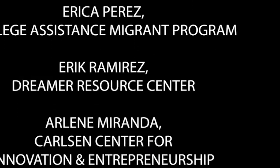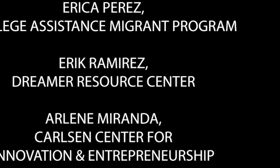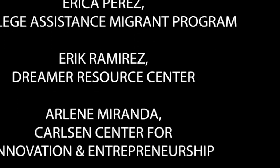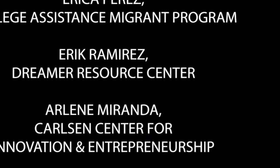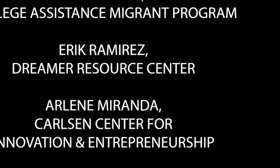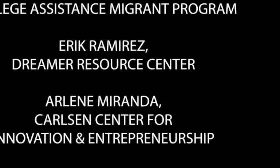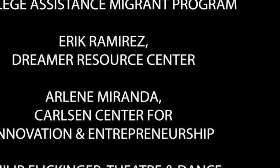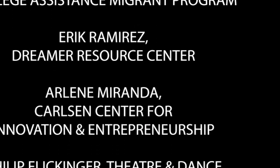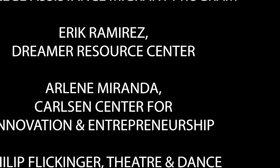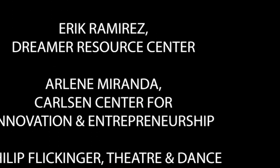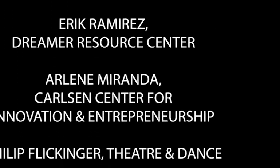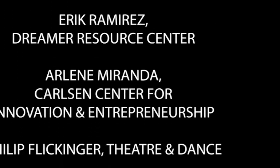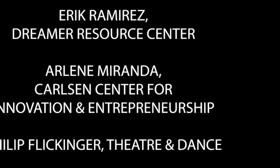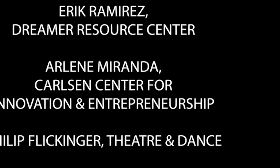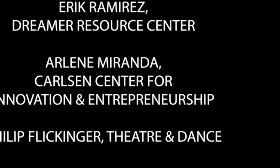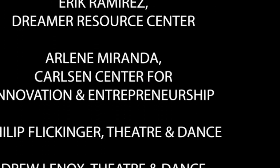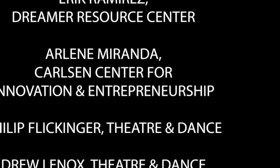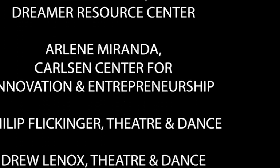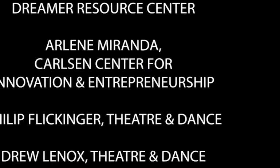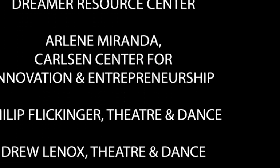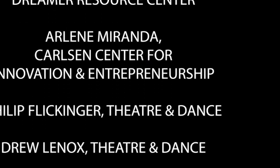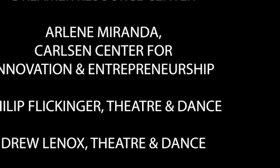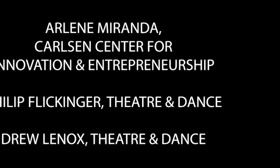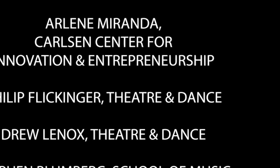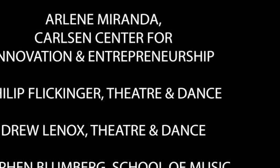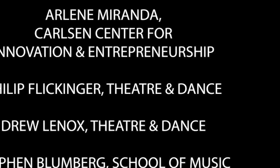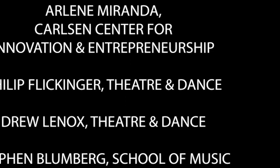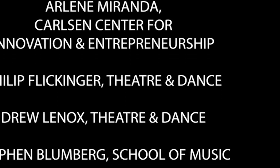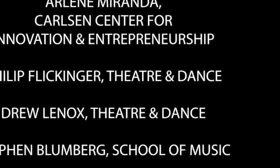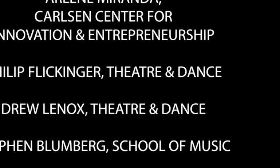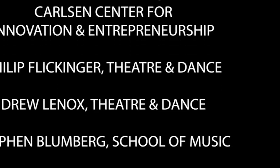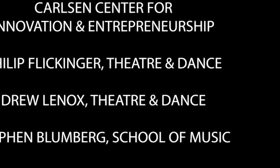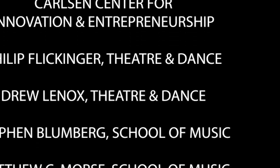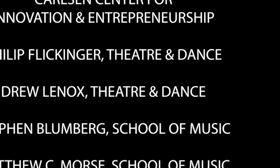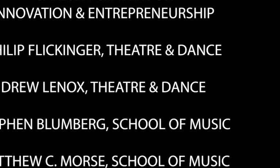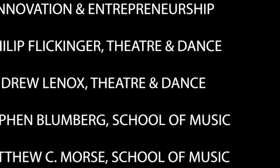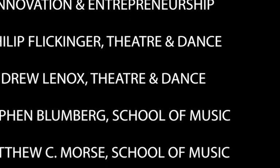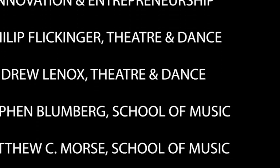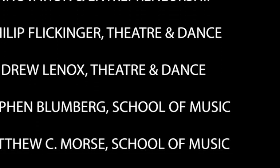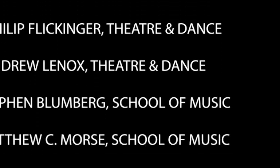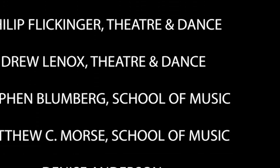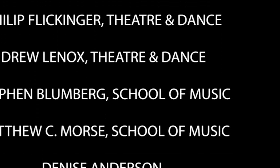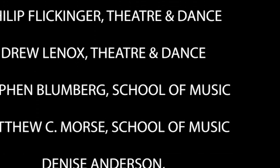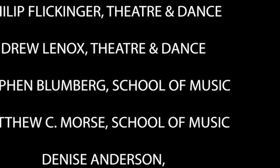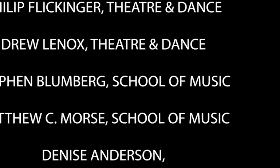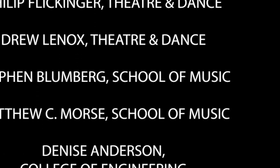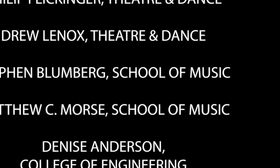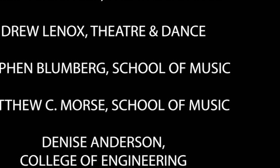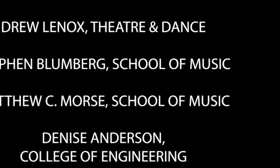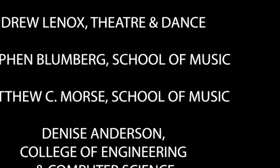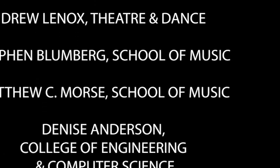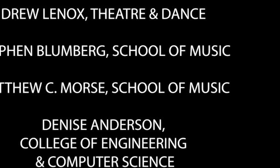dollars to make a difference in the lives of students. So when I was at Sac State, I had the opportunity. I hope you'll join me at this